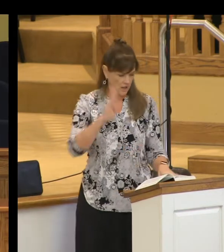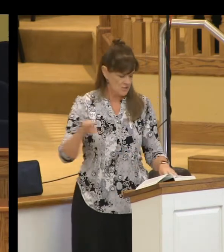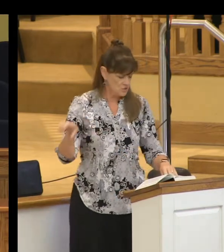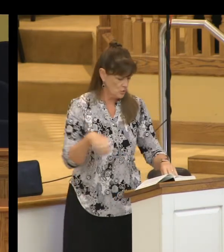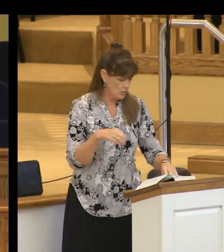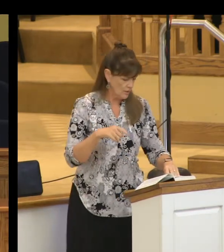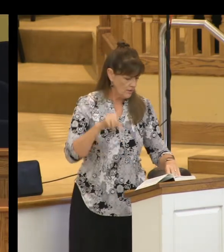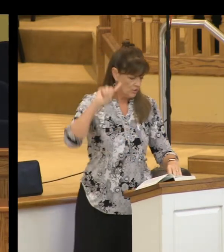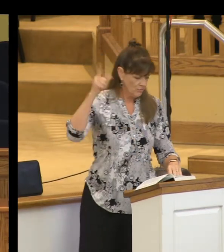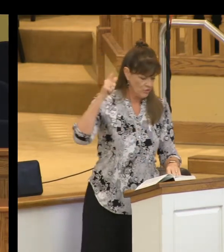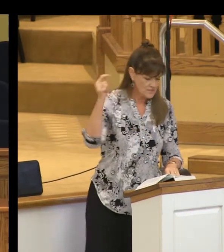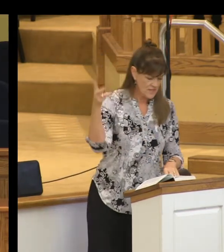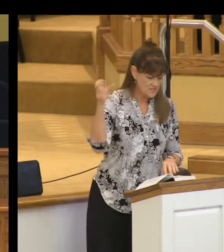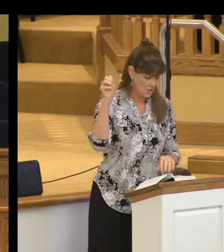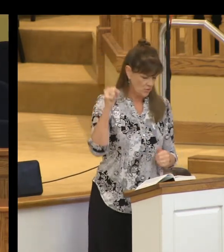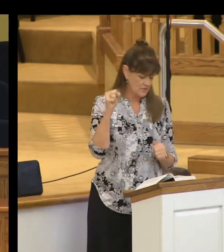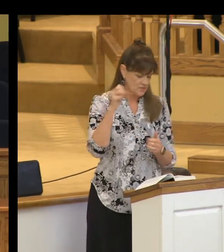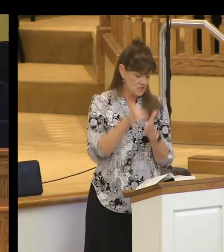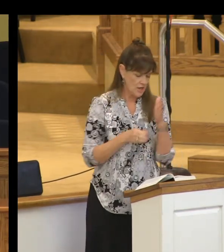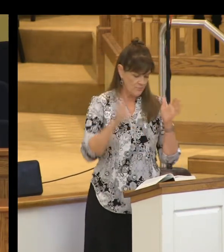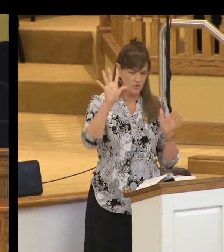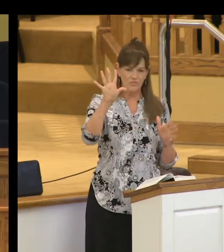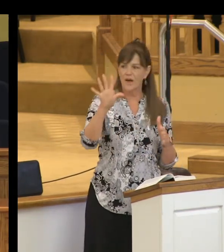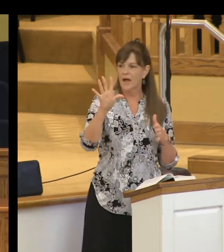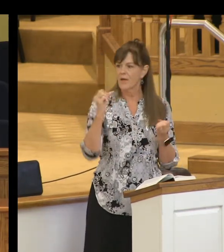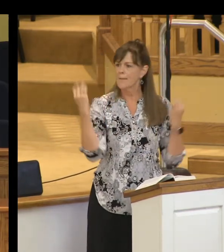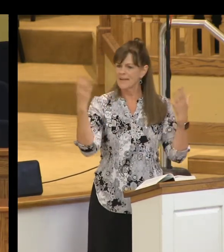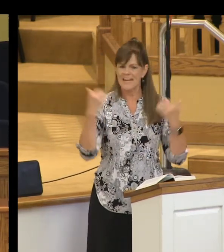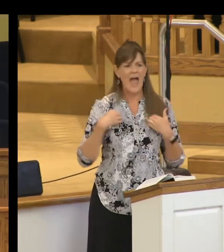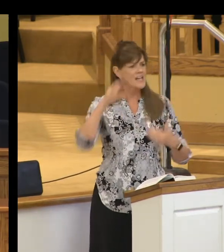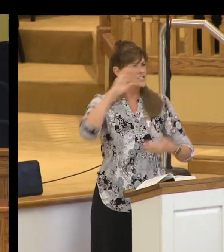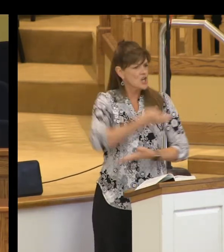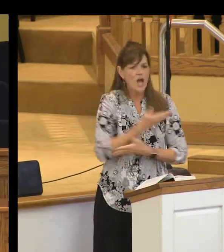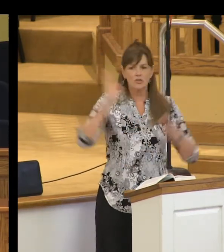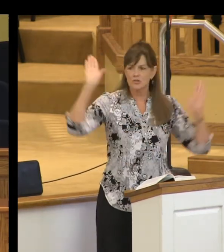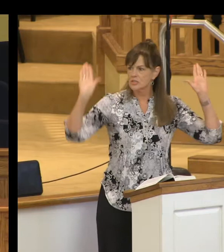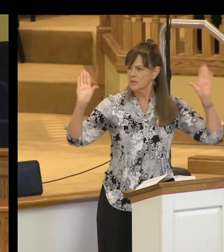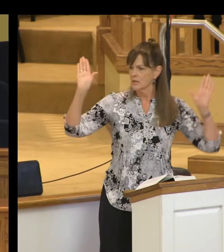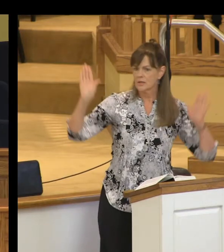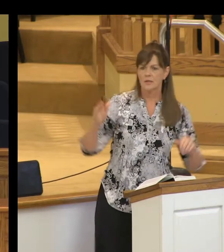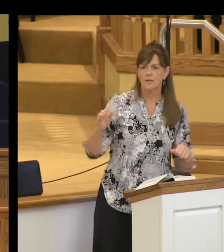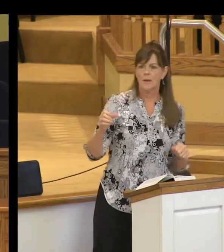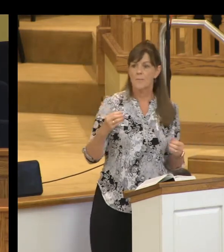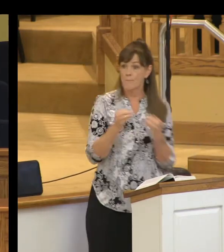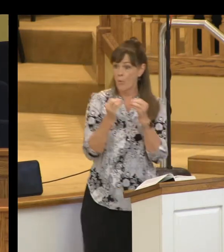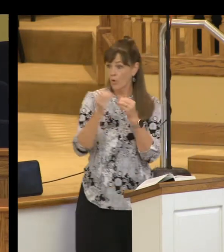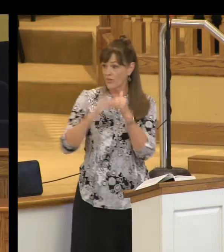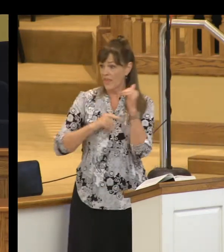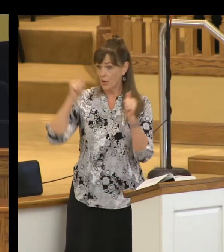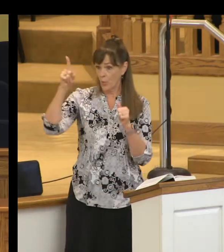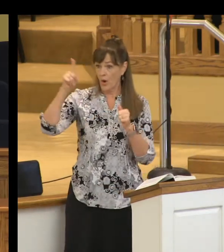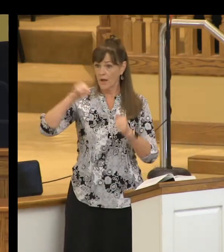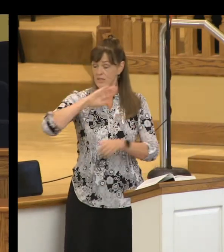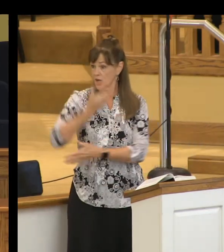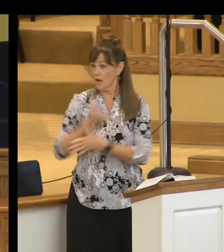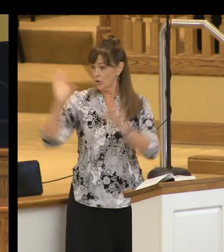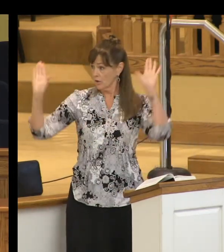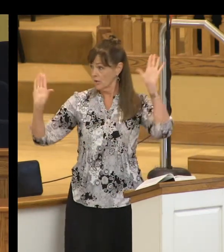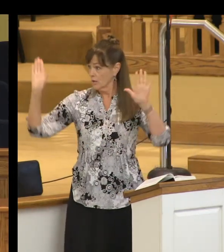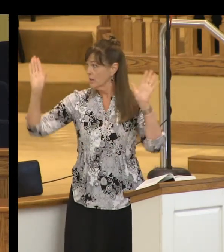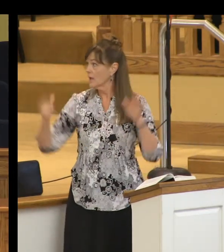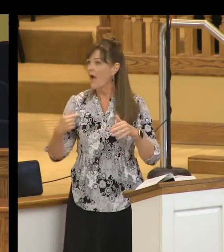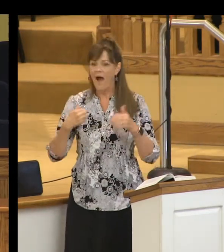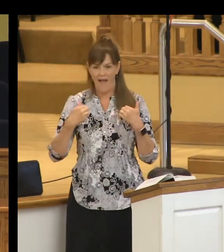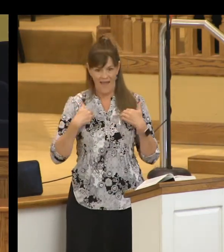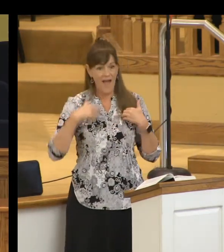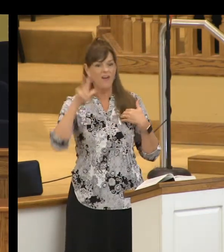with me. 5. How many have daughters? All right, how many have daughters? All right, how many have more than one daughter? All right, good. All right, I got